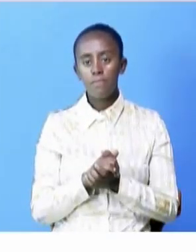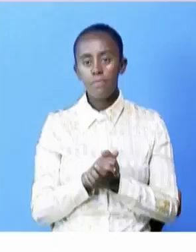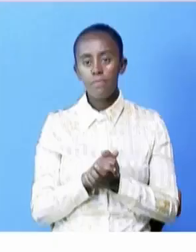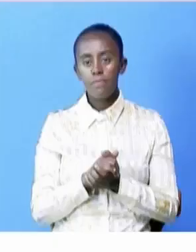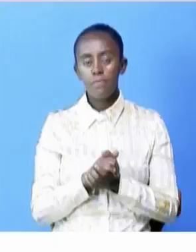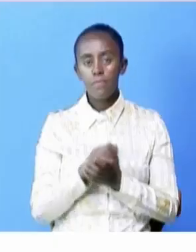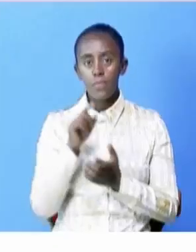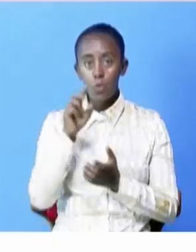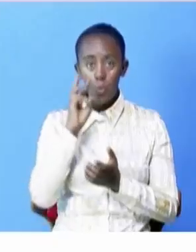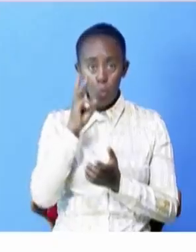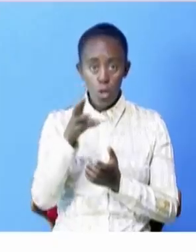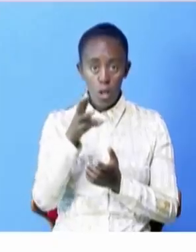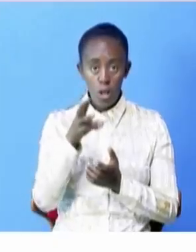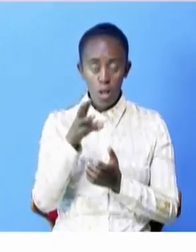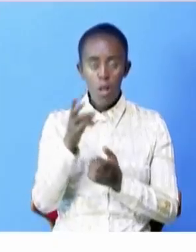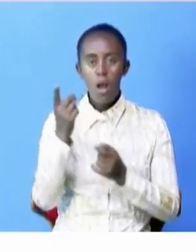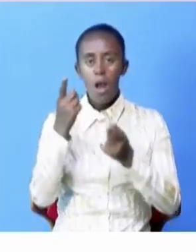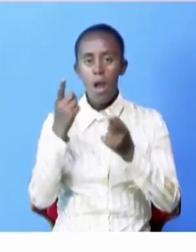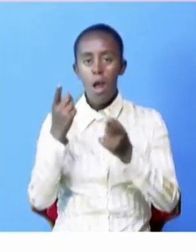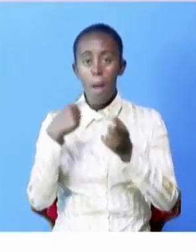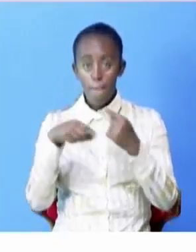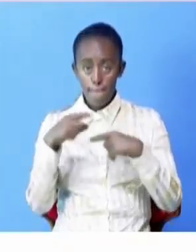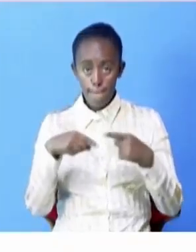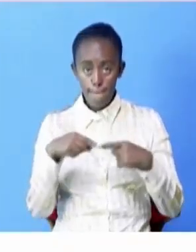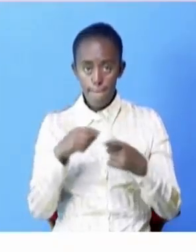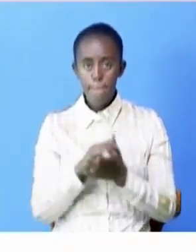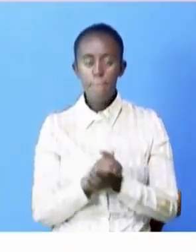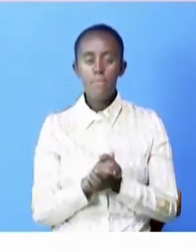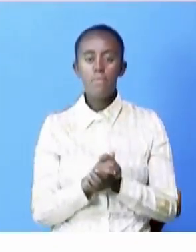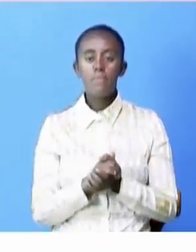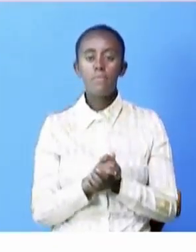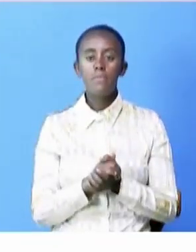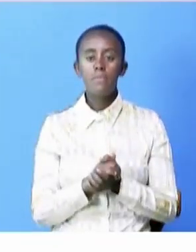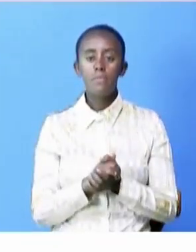you will come